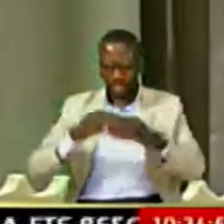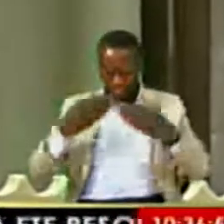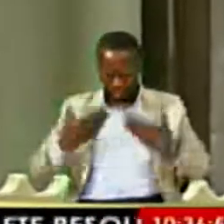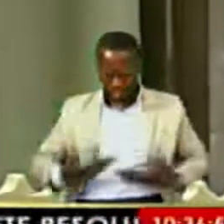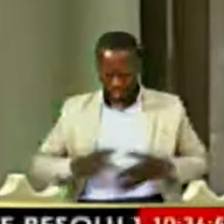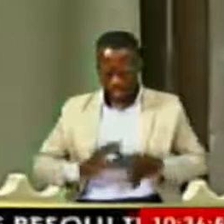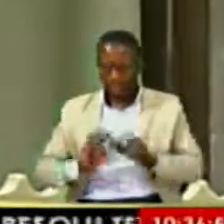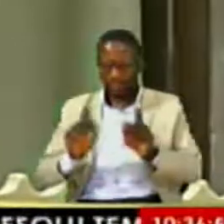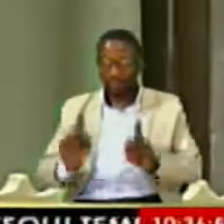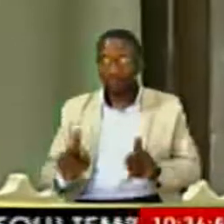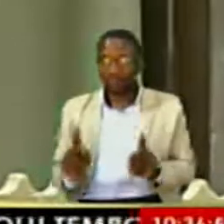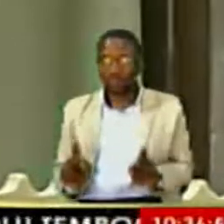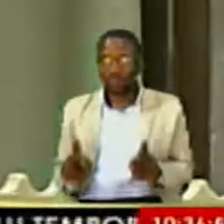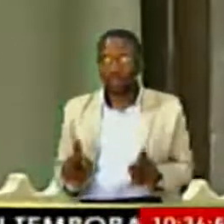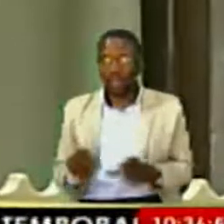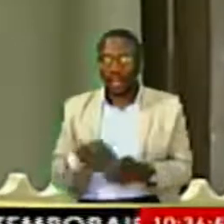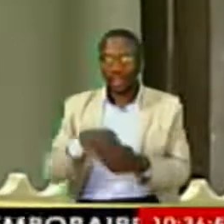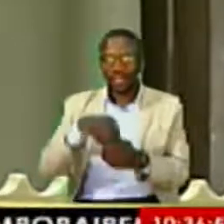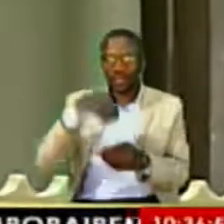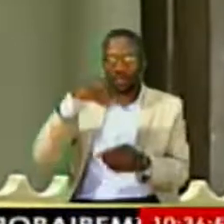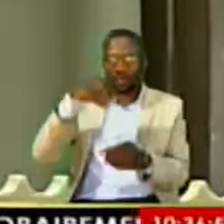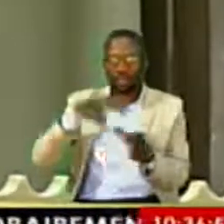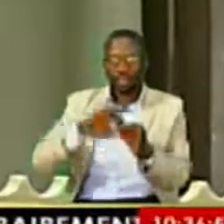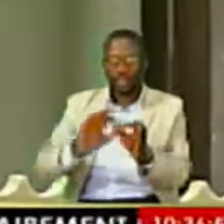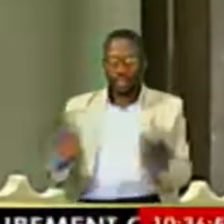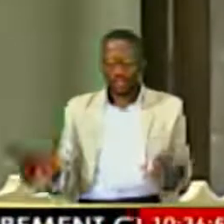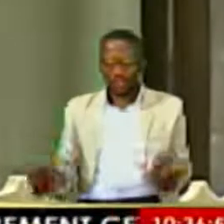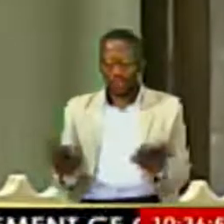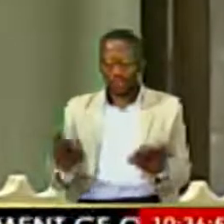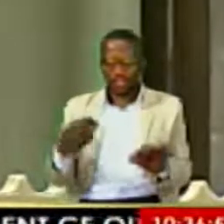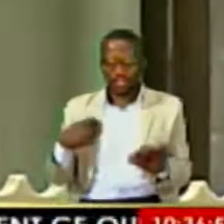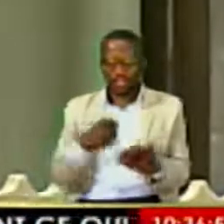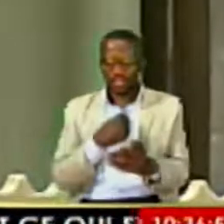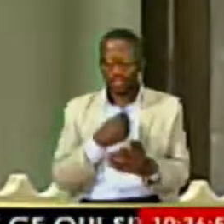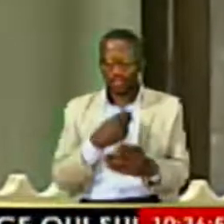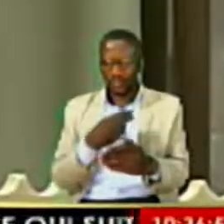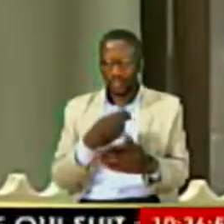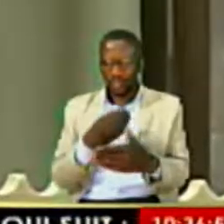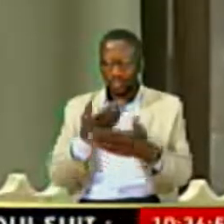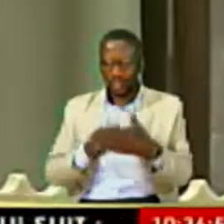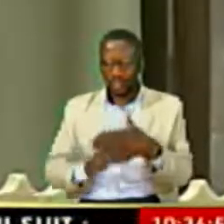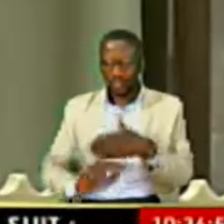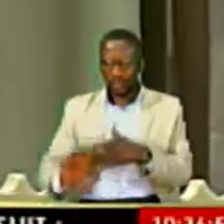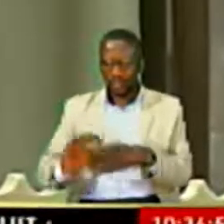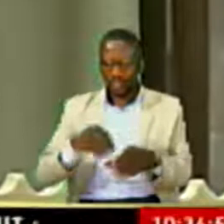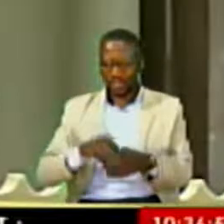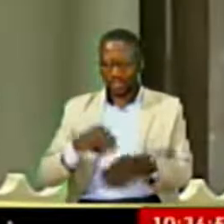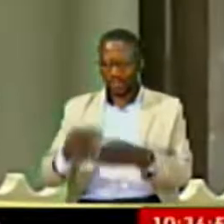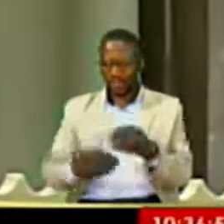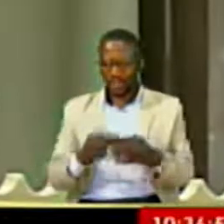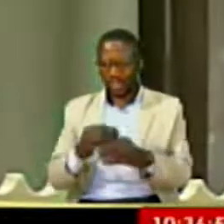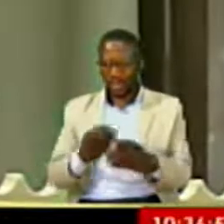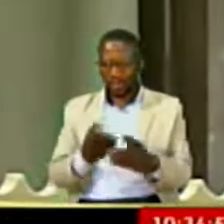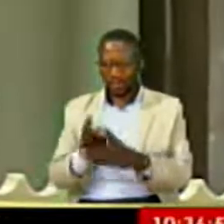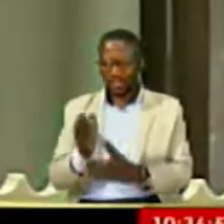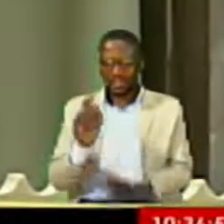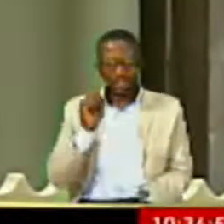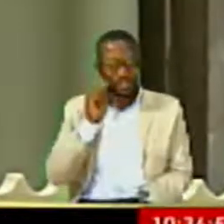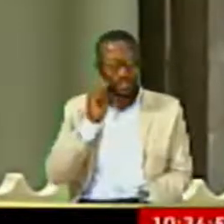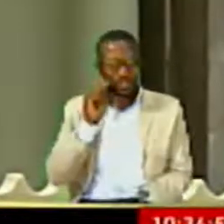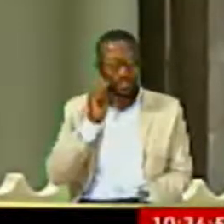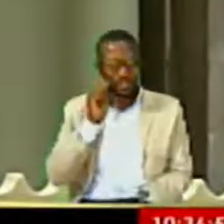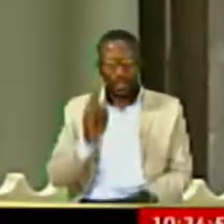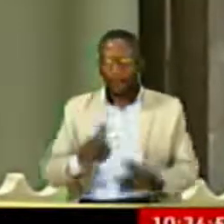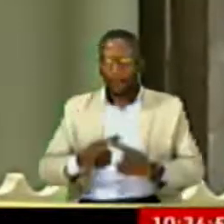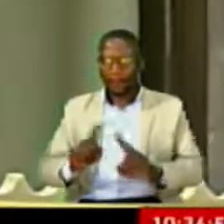body of flesh. But out of sin. Nous venons dans ce monde par le sexe. We come in the world through sex. Mais lui, il est venu. But he came.